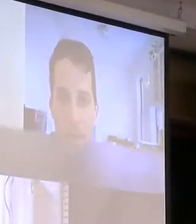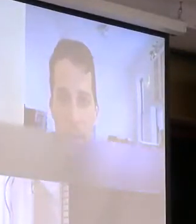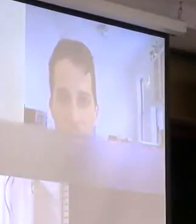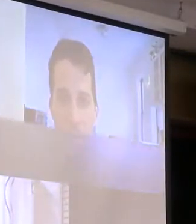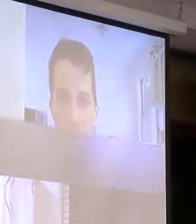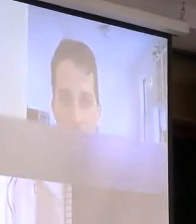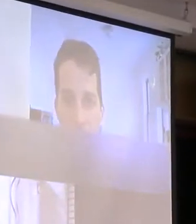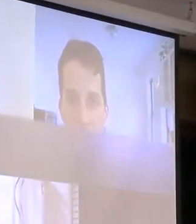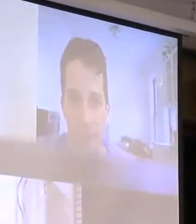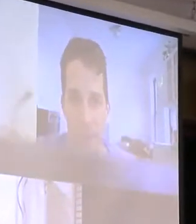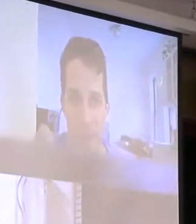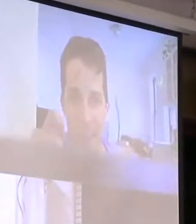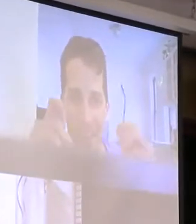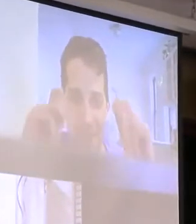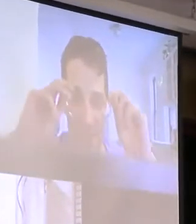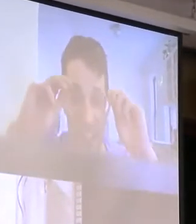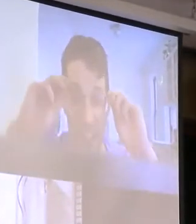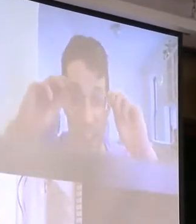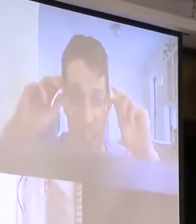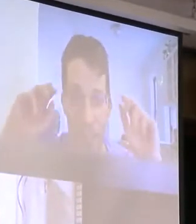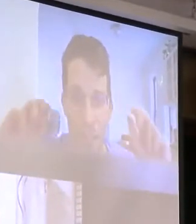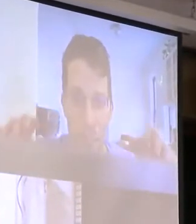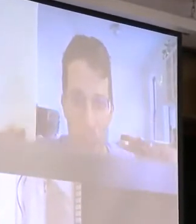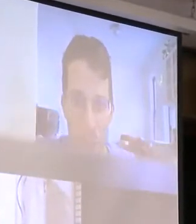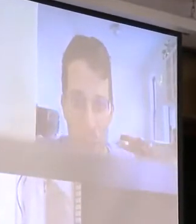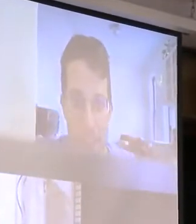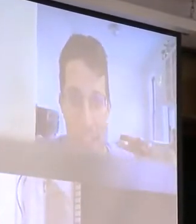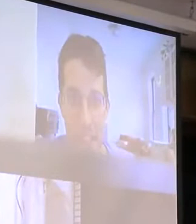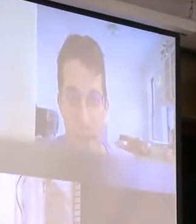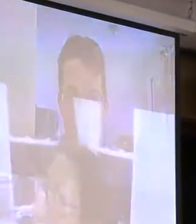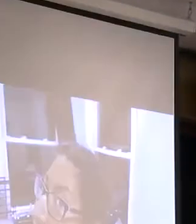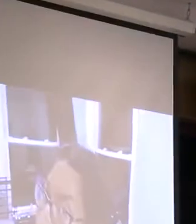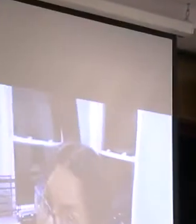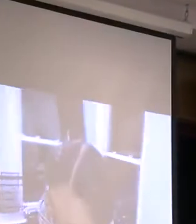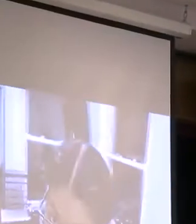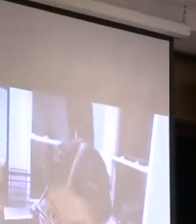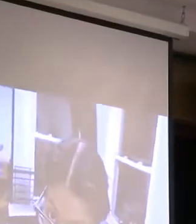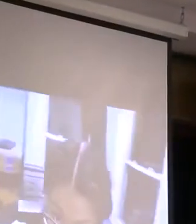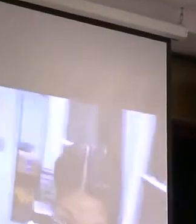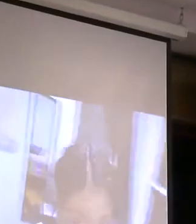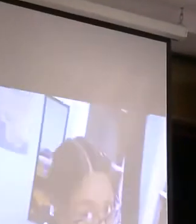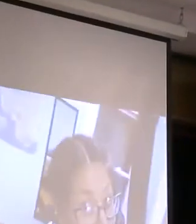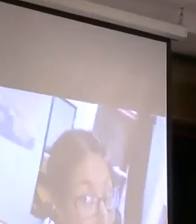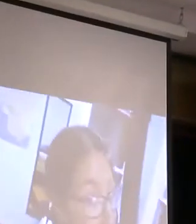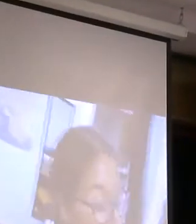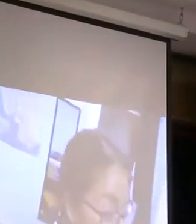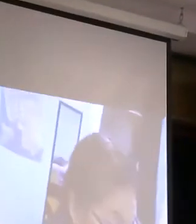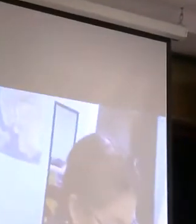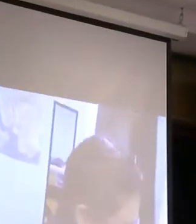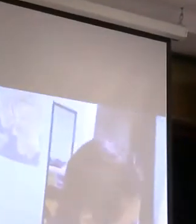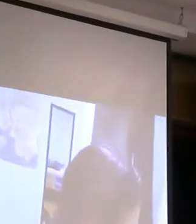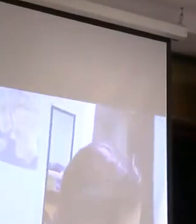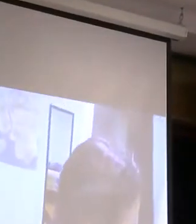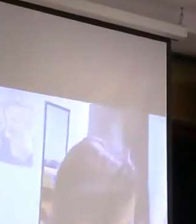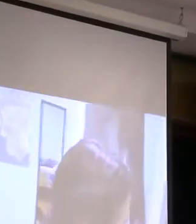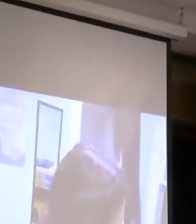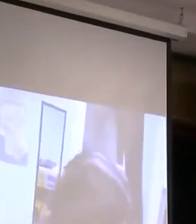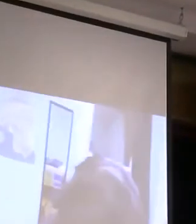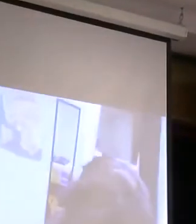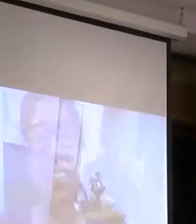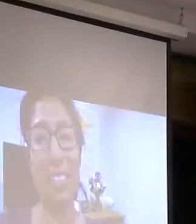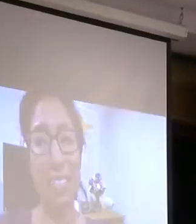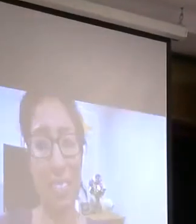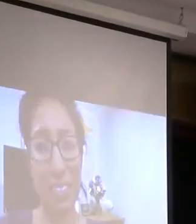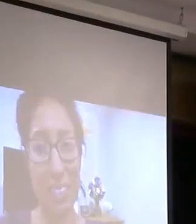We'll be heading into my shift. We're gonna do glasses for a second so I can make sure I'm not blocking the camera. This is what we need so we can stay awake when we go to work, right? Unless we're